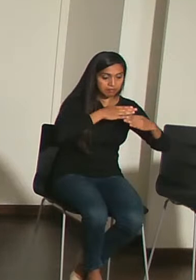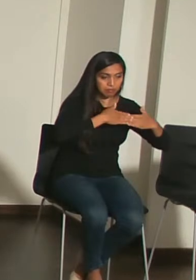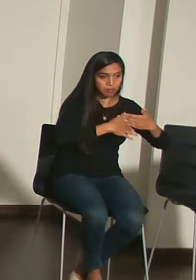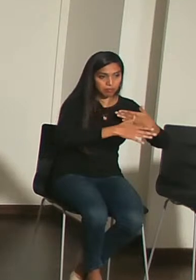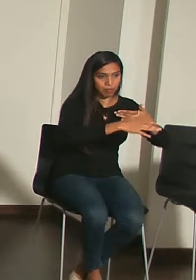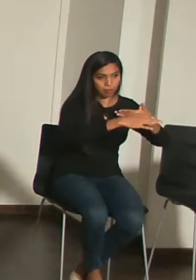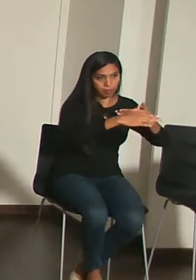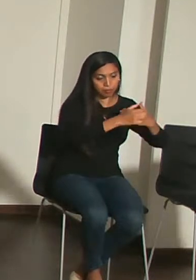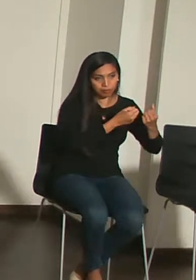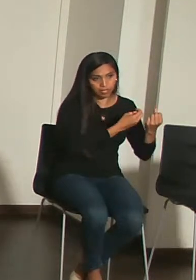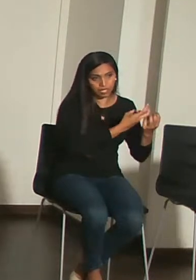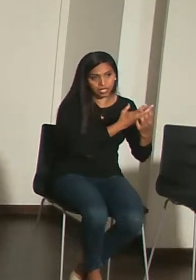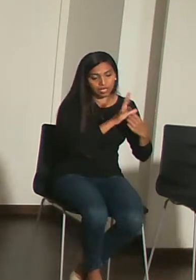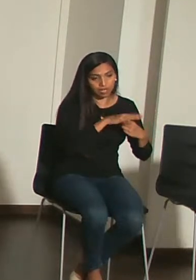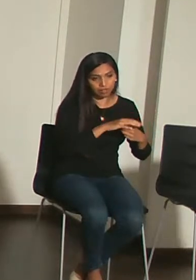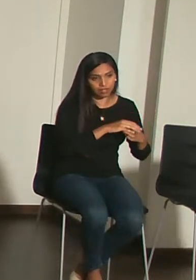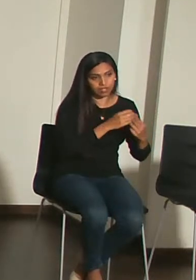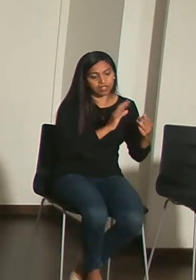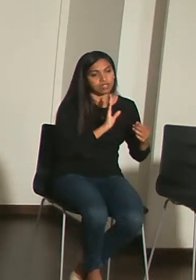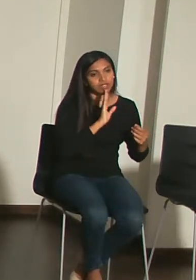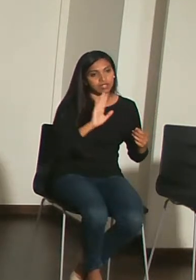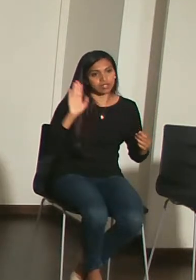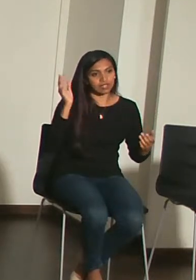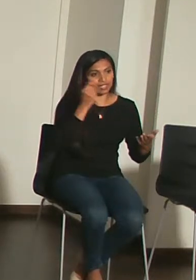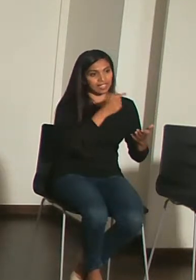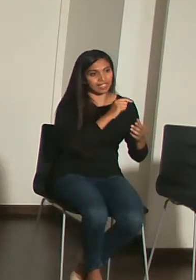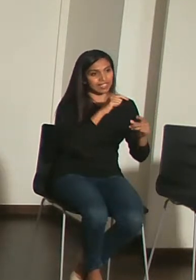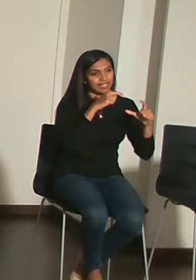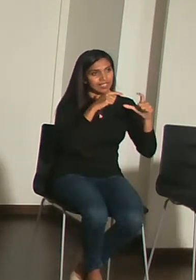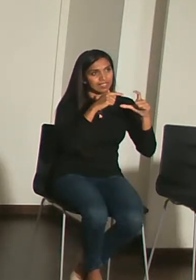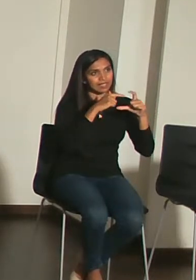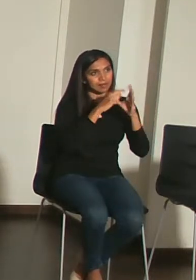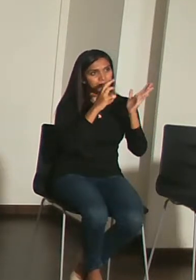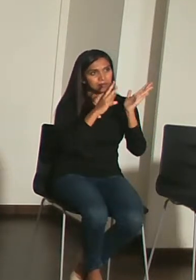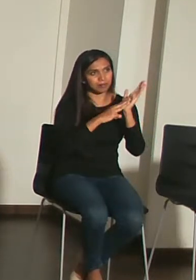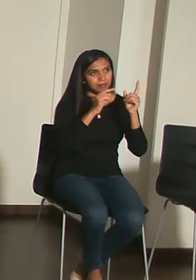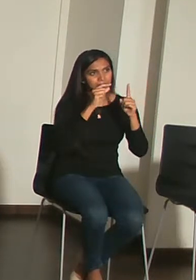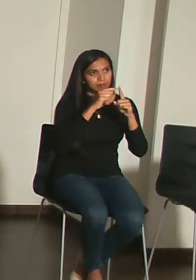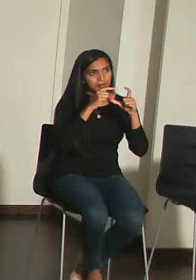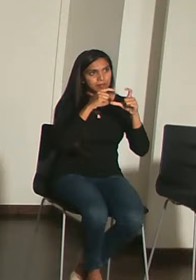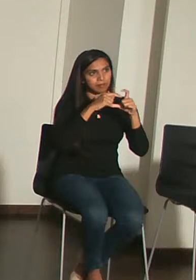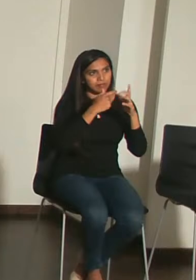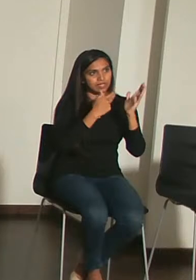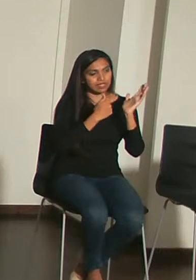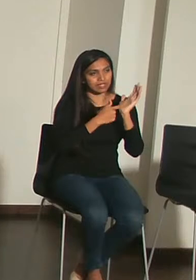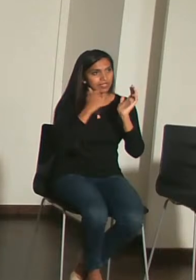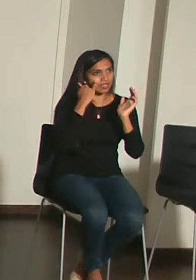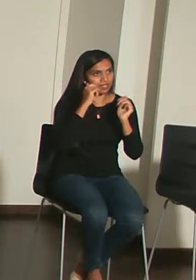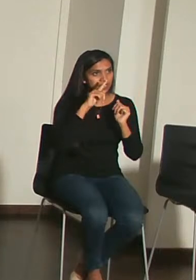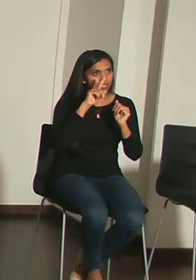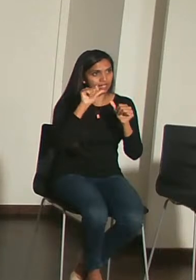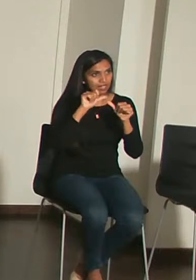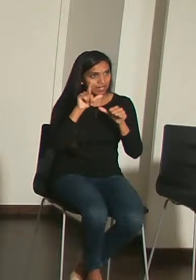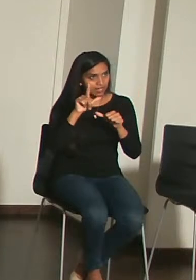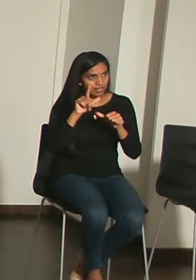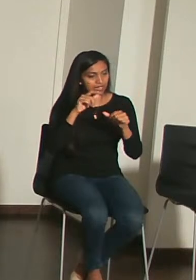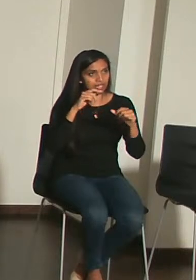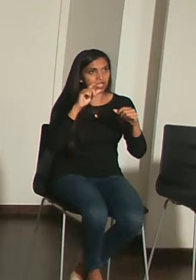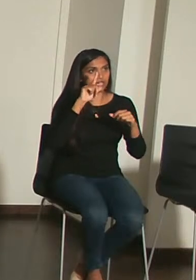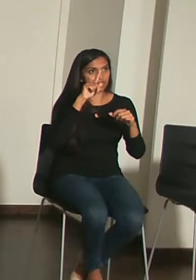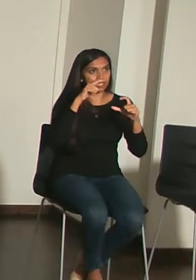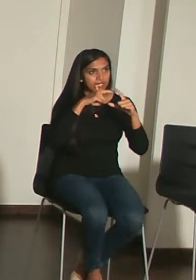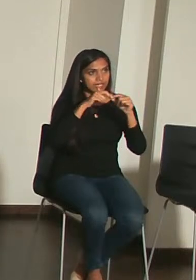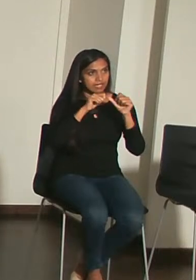Anne McClintock's essay on imperial leather, the whole book really is about how women's labor